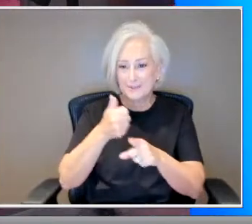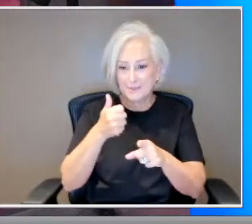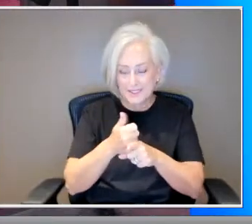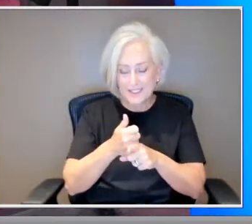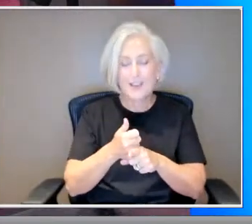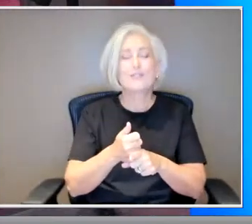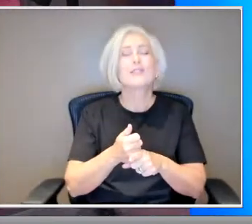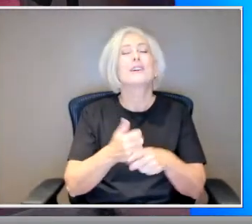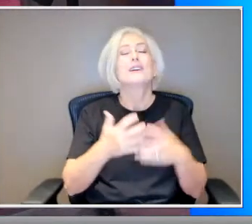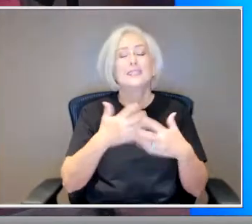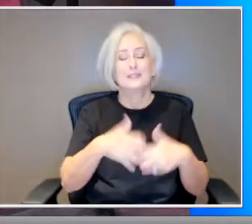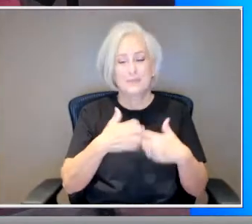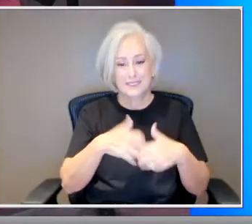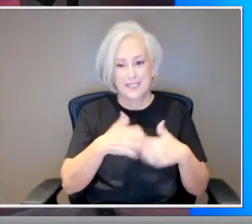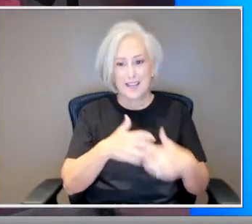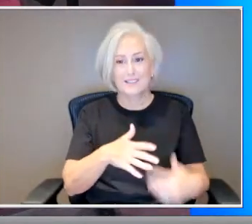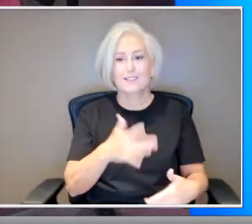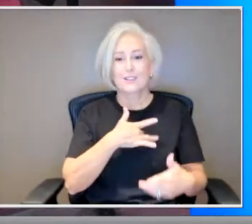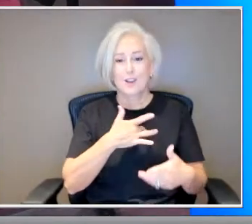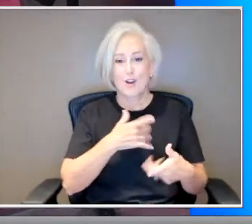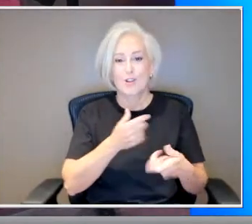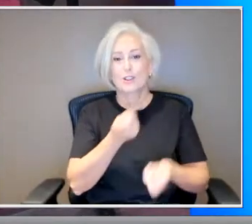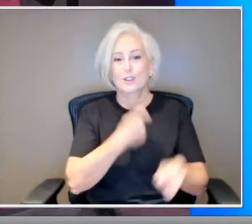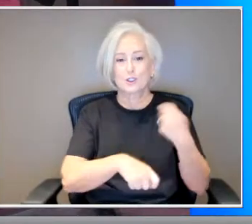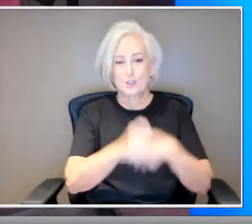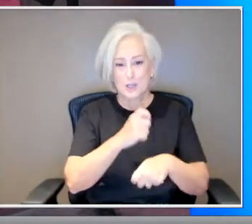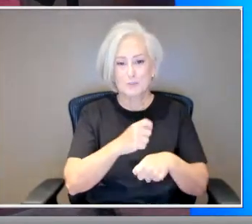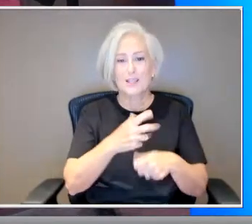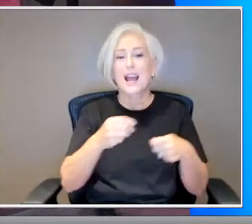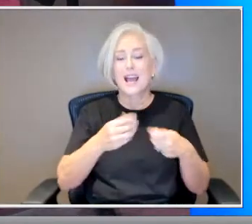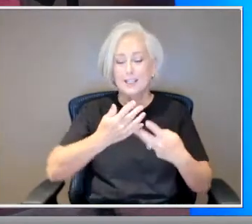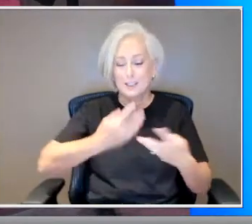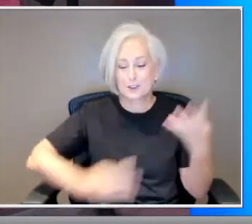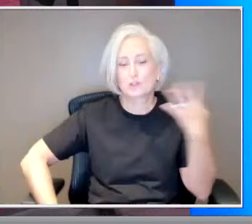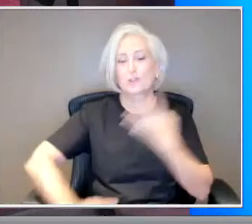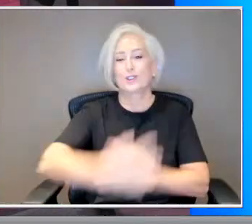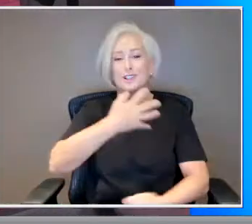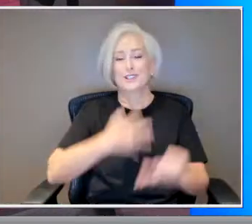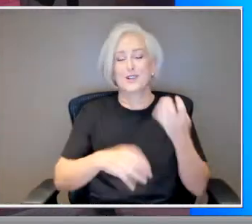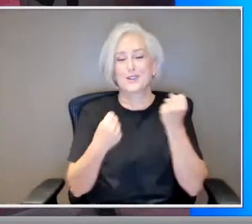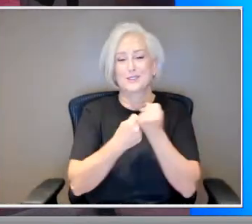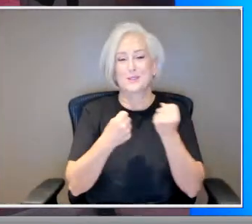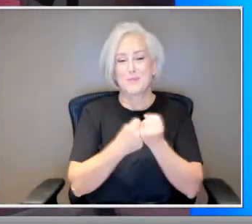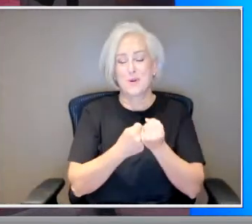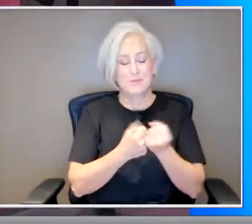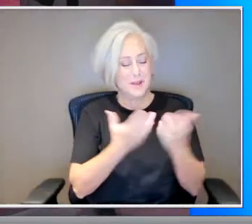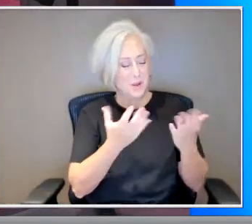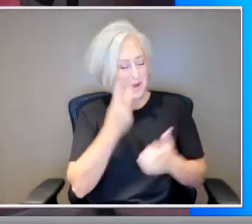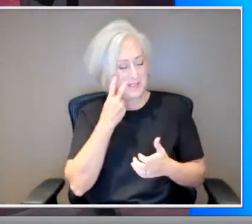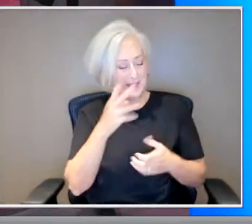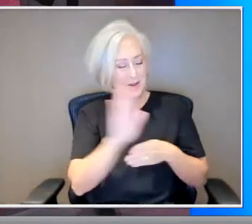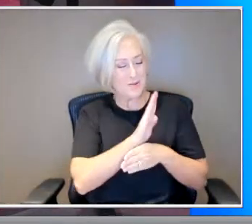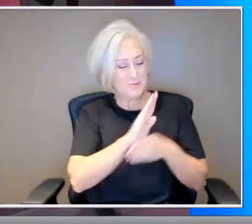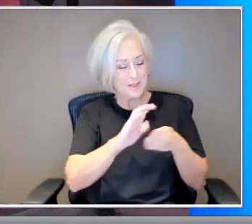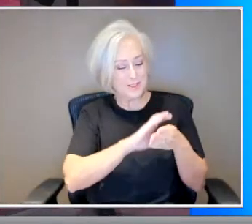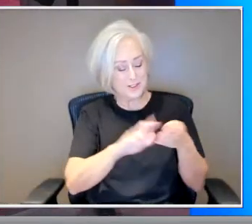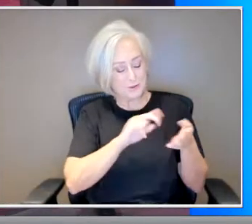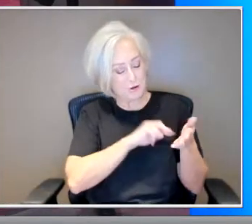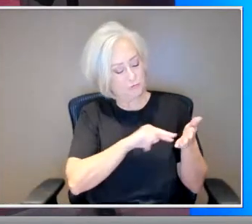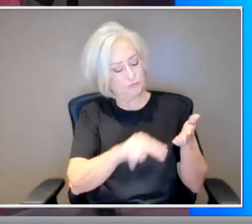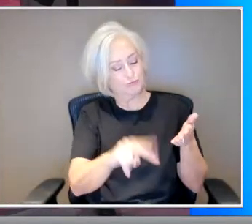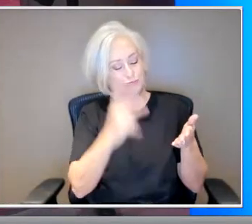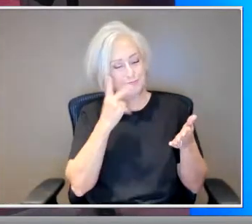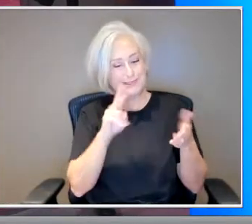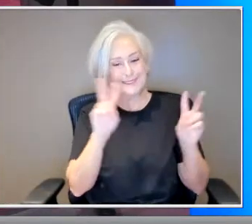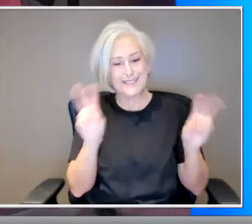for the health system. I want to see your business card, what that looks like on a card. And we also have Erica's ELVAD coordinator